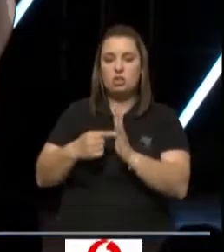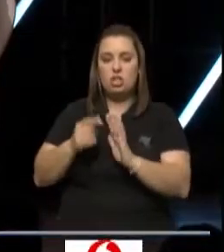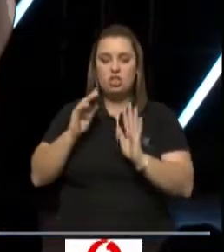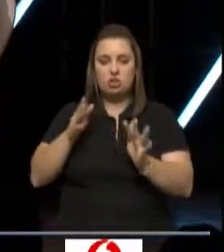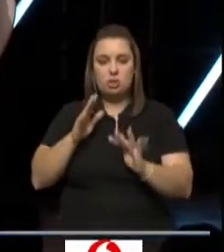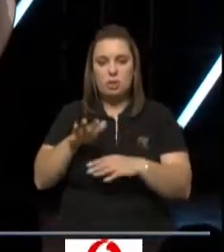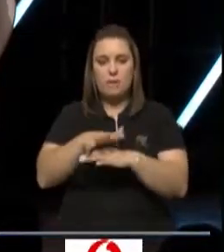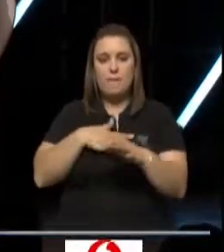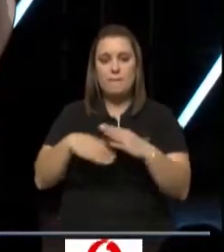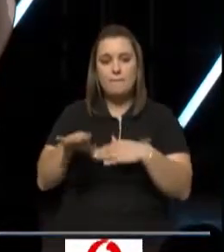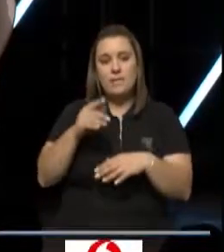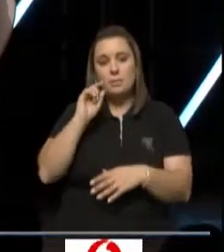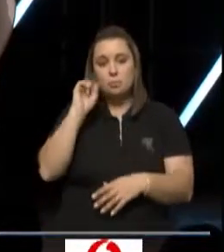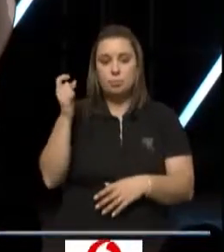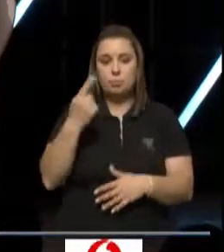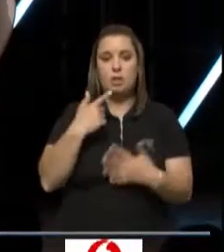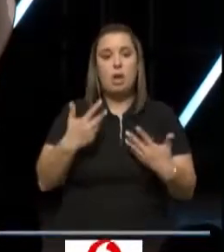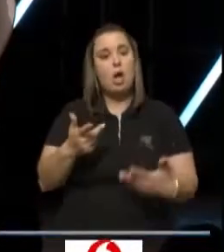because